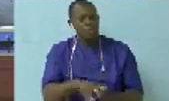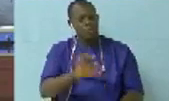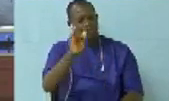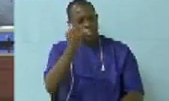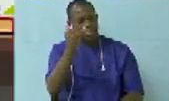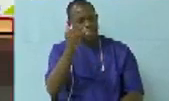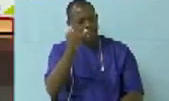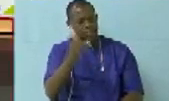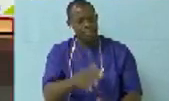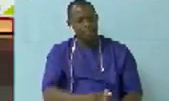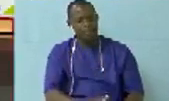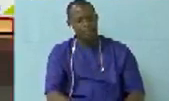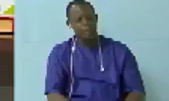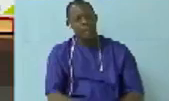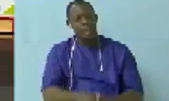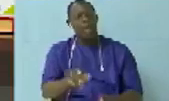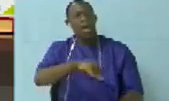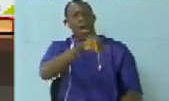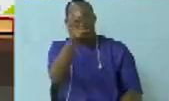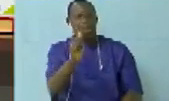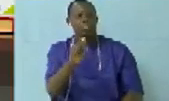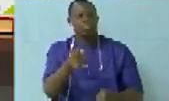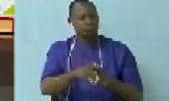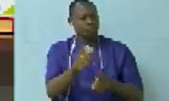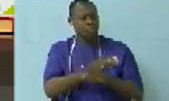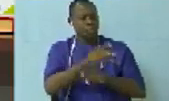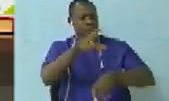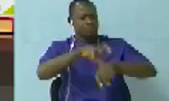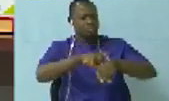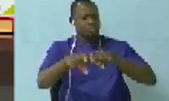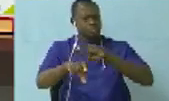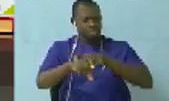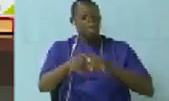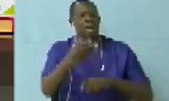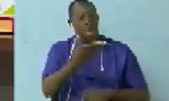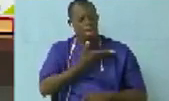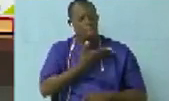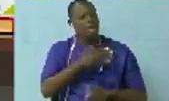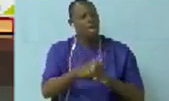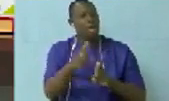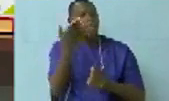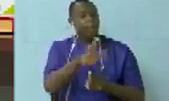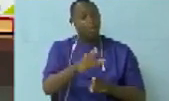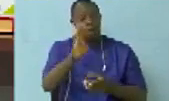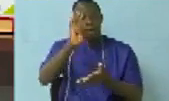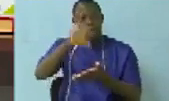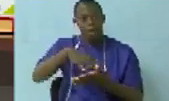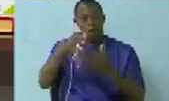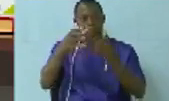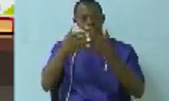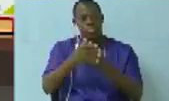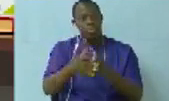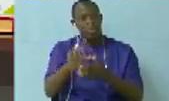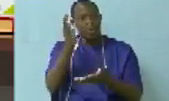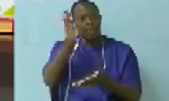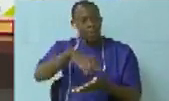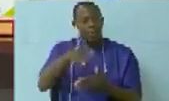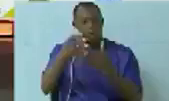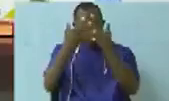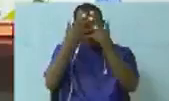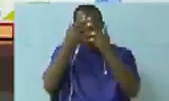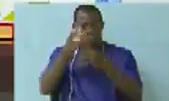Yes. Ha! And I was even handcuffed, from prison to mile 2. From